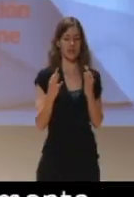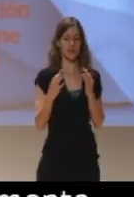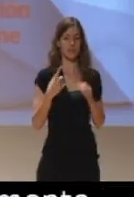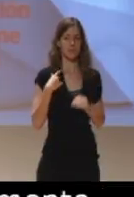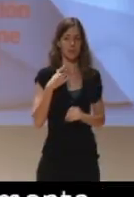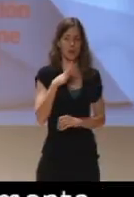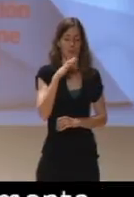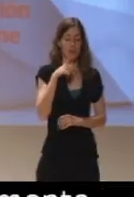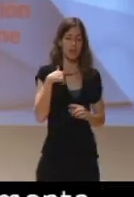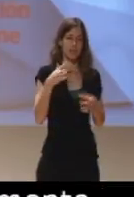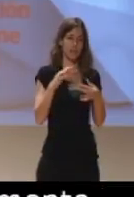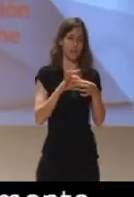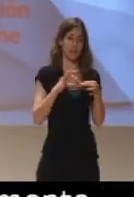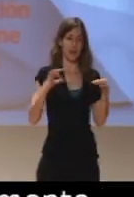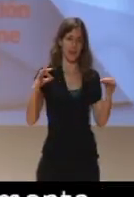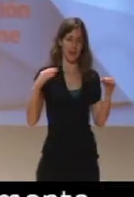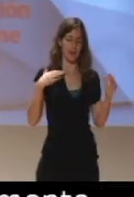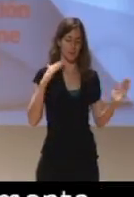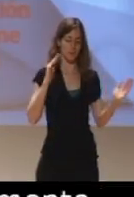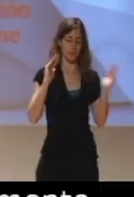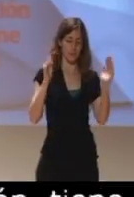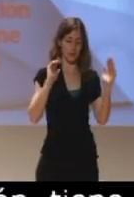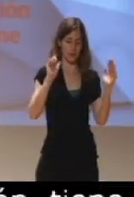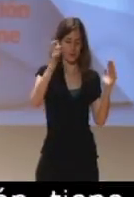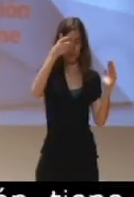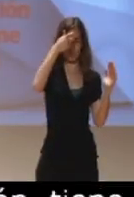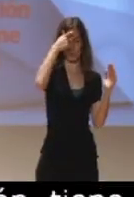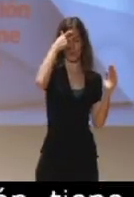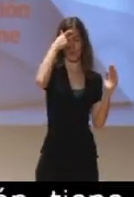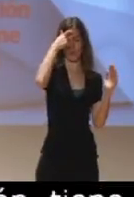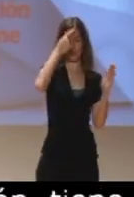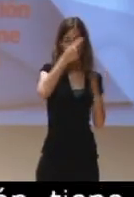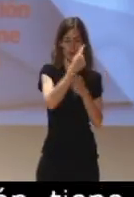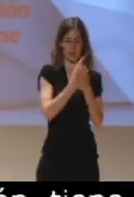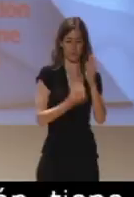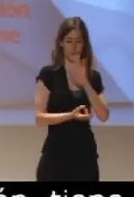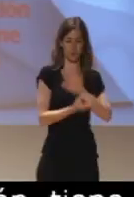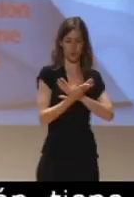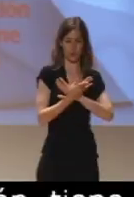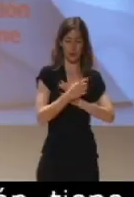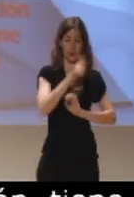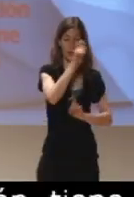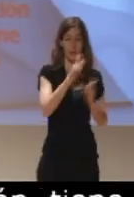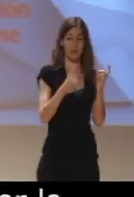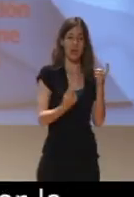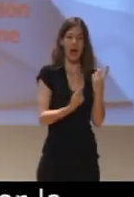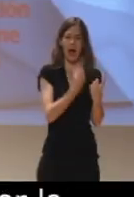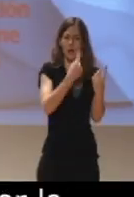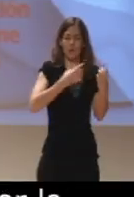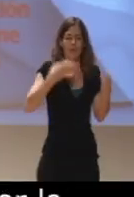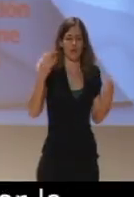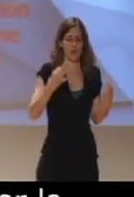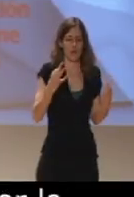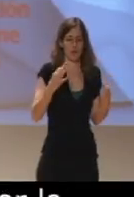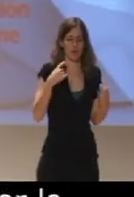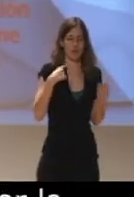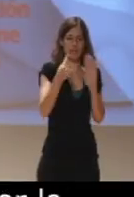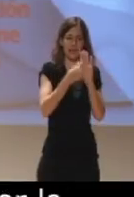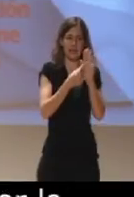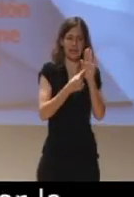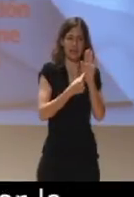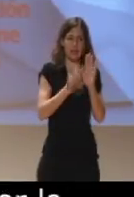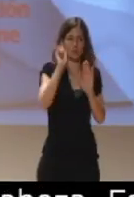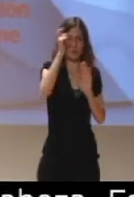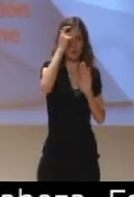And this means that within the design chain, we need to have people that have these